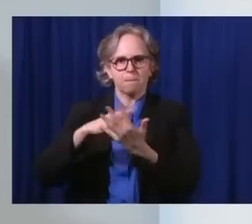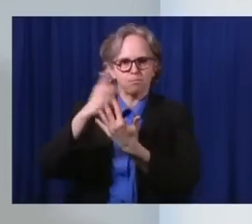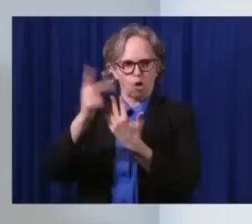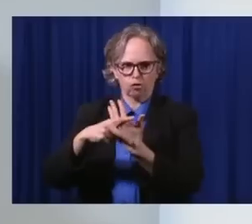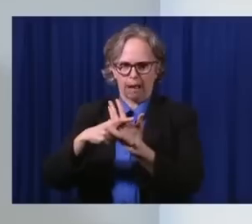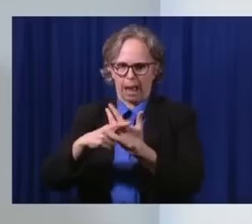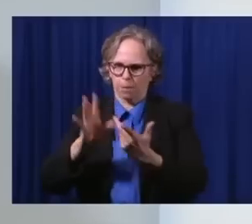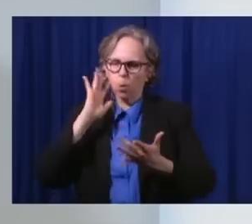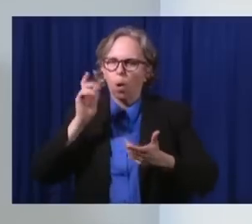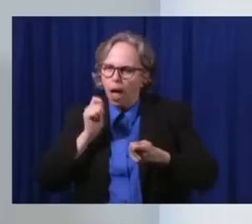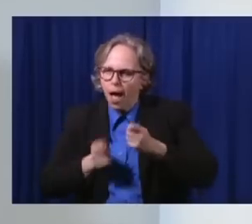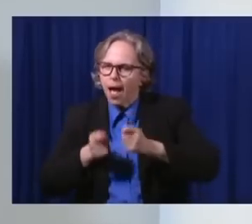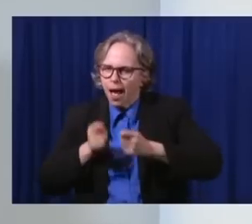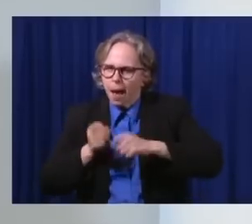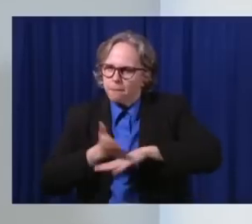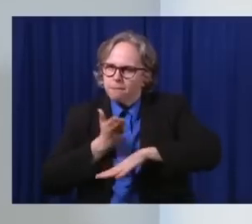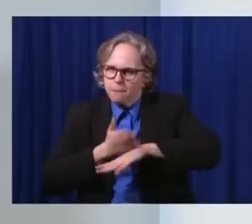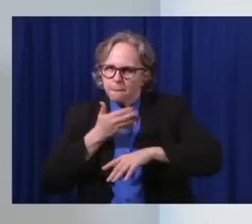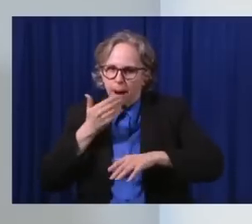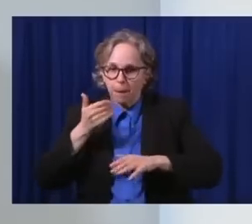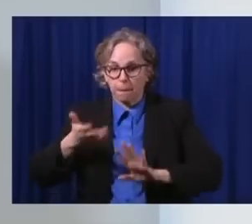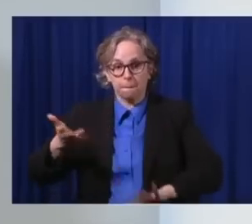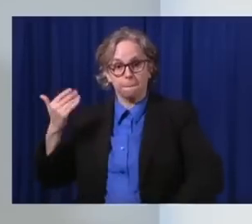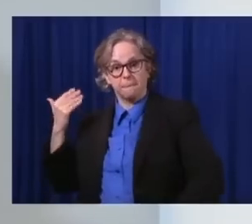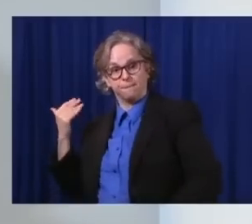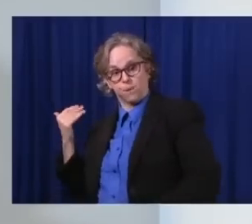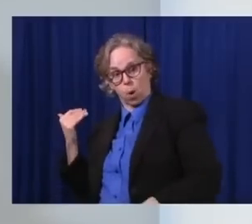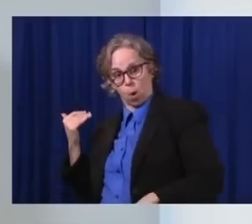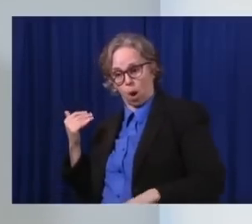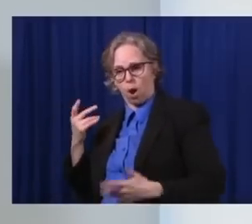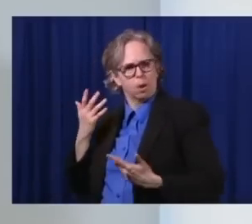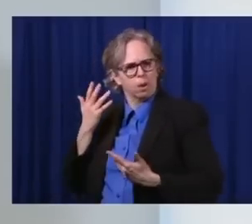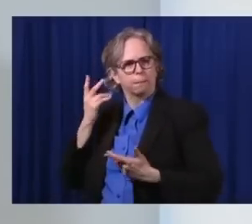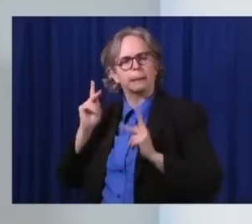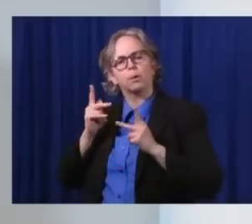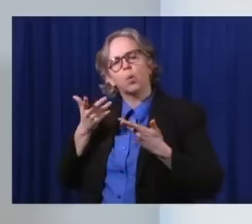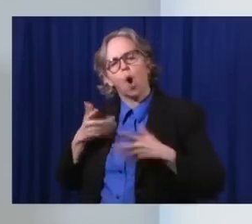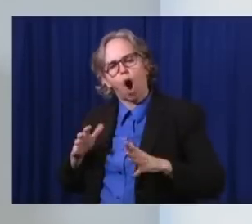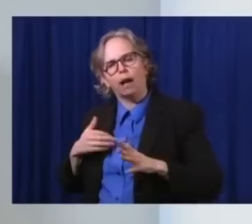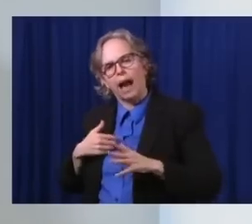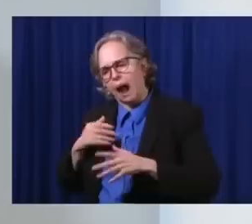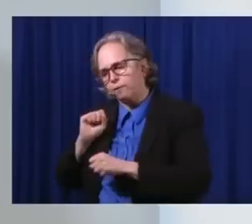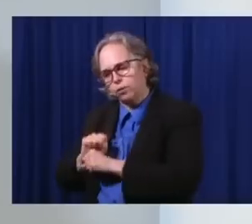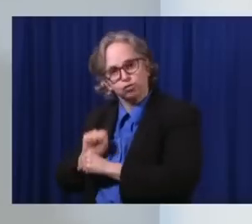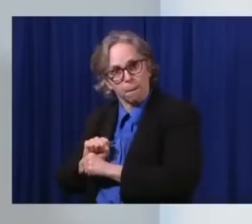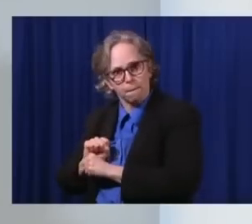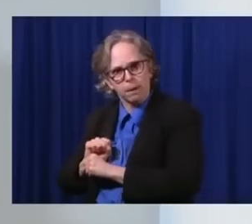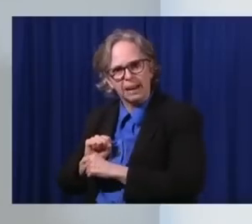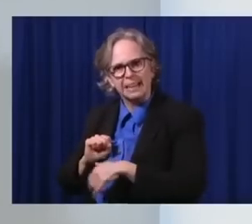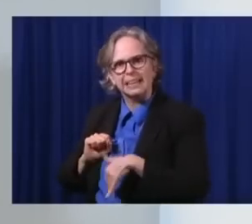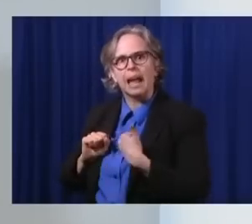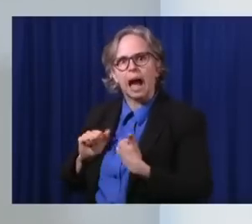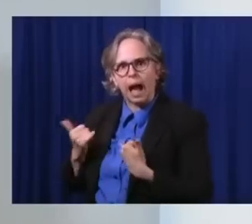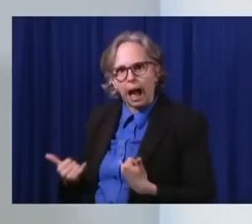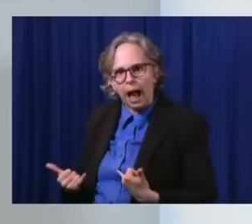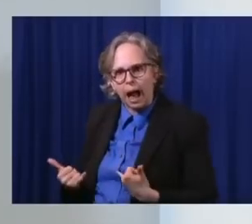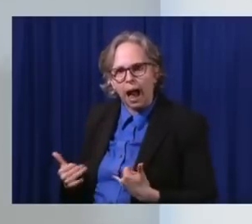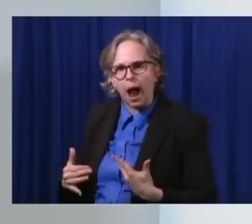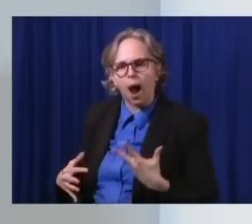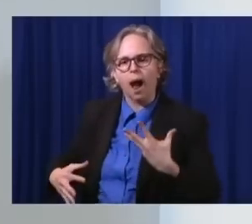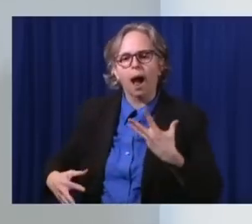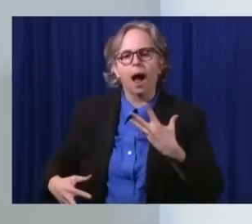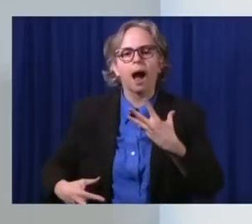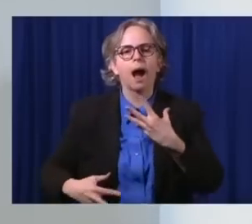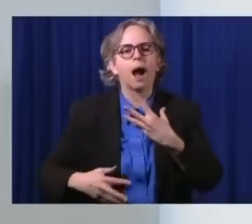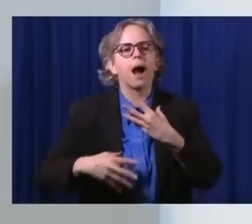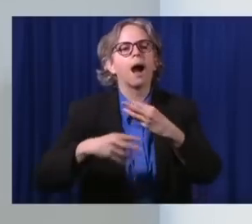was only for people who were employed. Now we're going to allow that for people who are not employed, who may